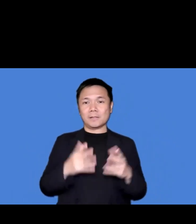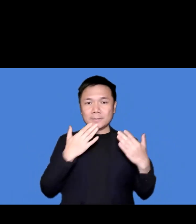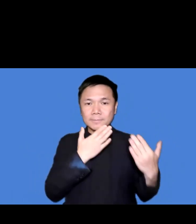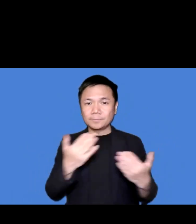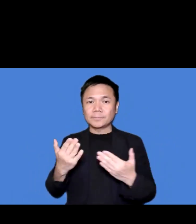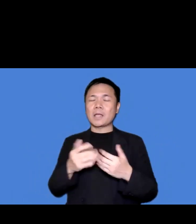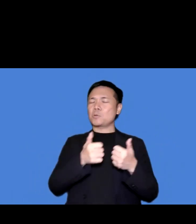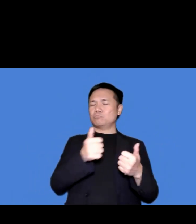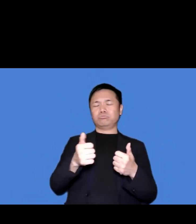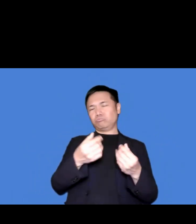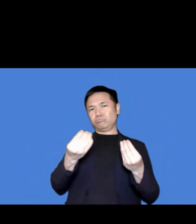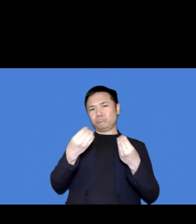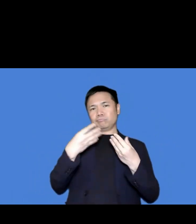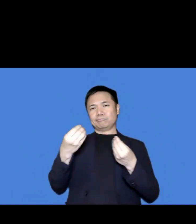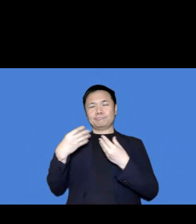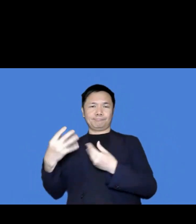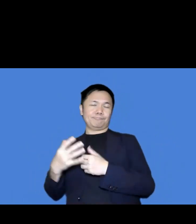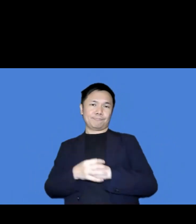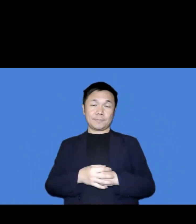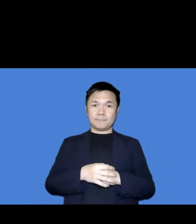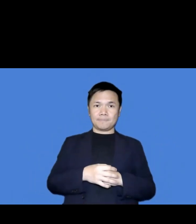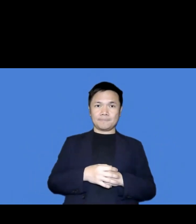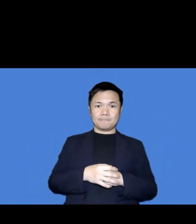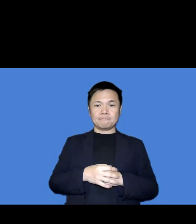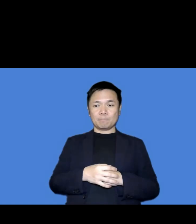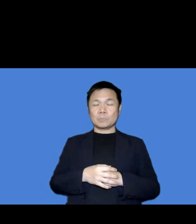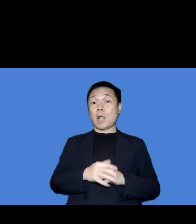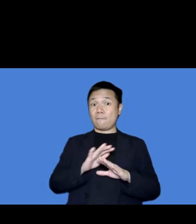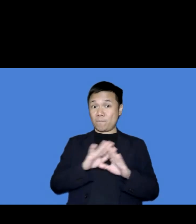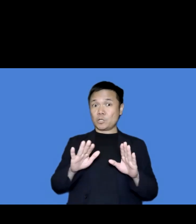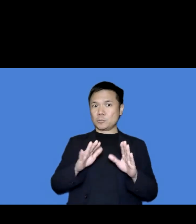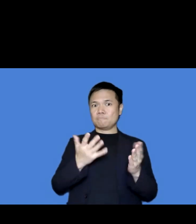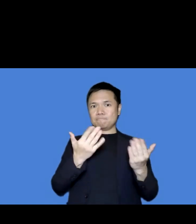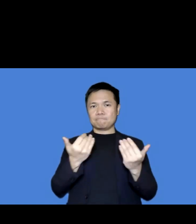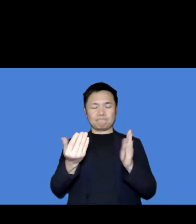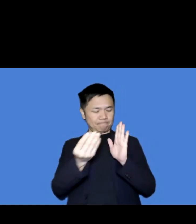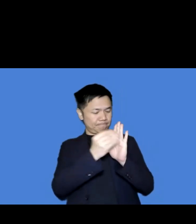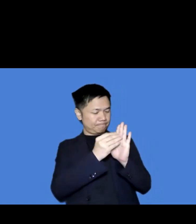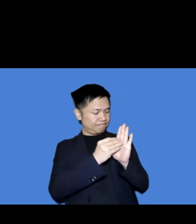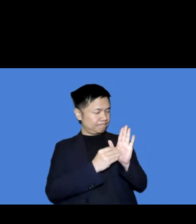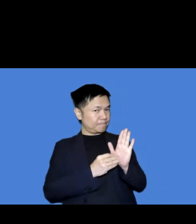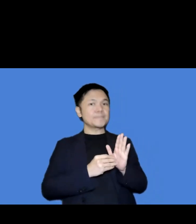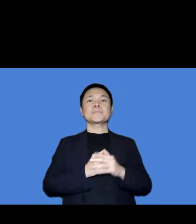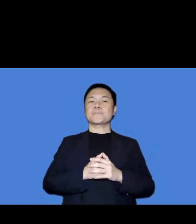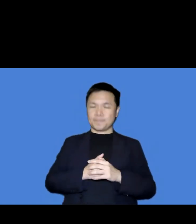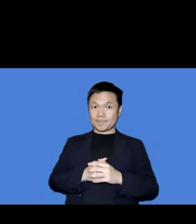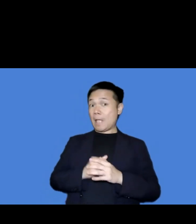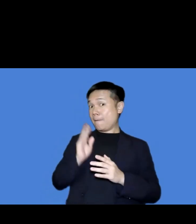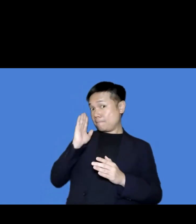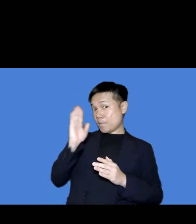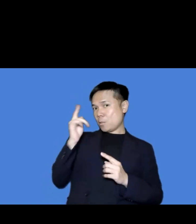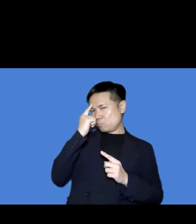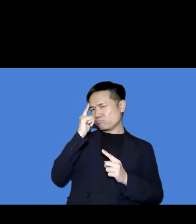concrete suggestions that we have taken record of, and will